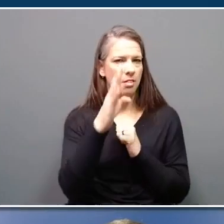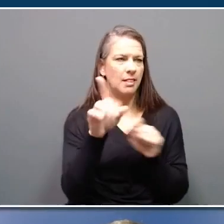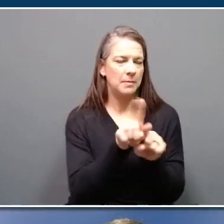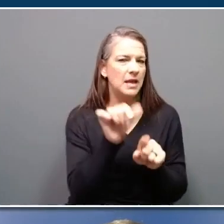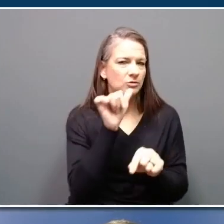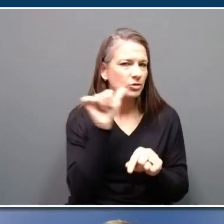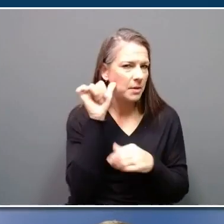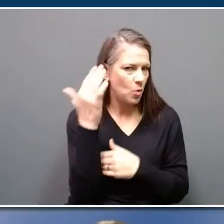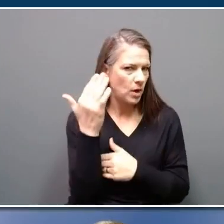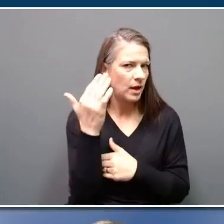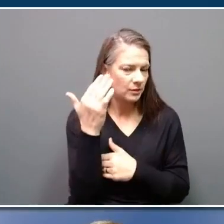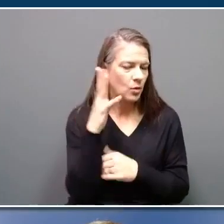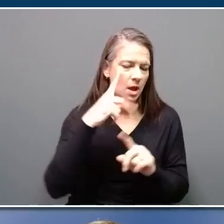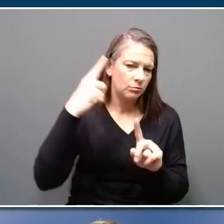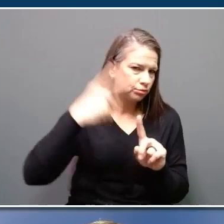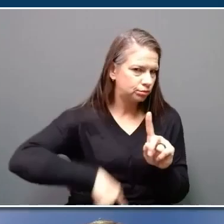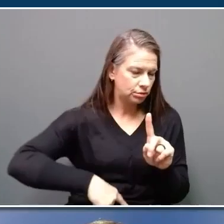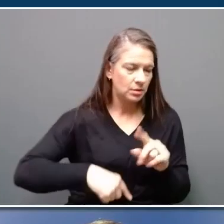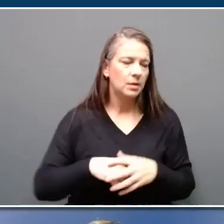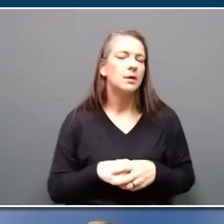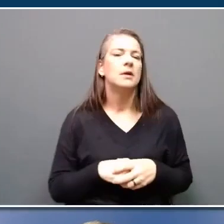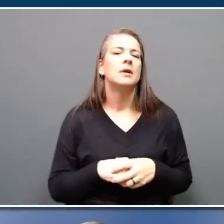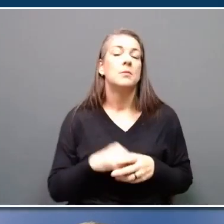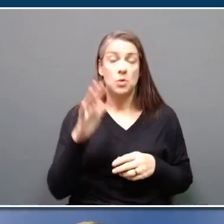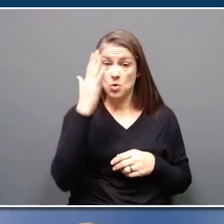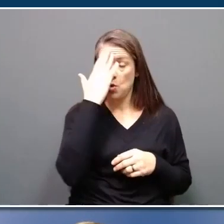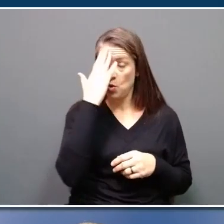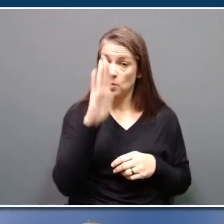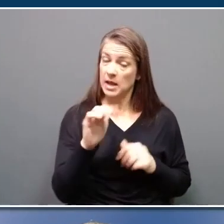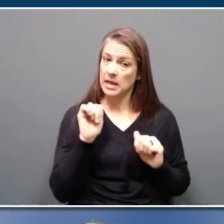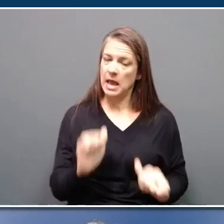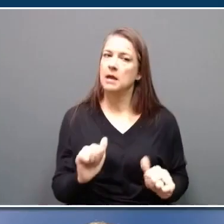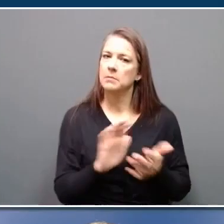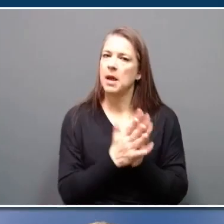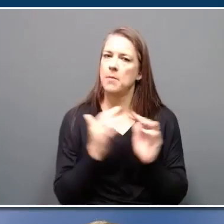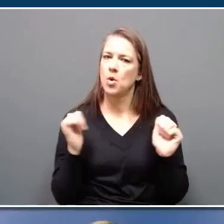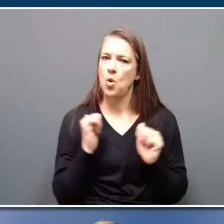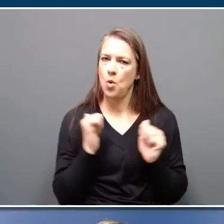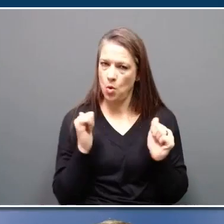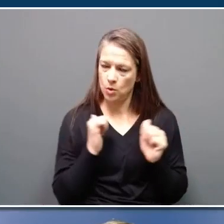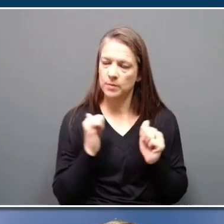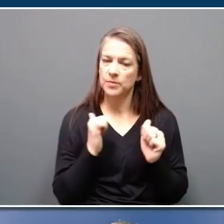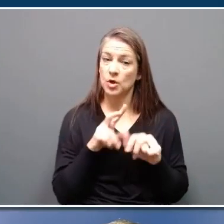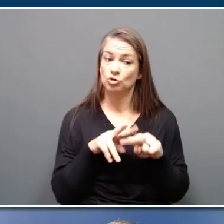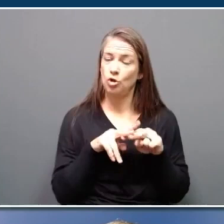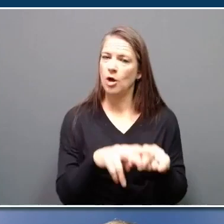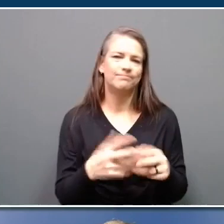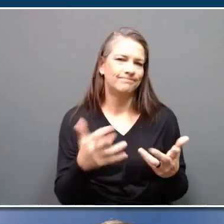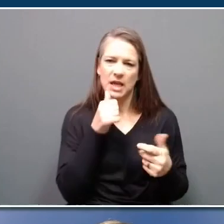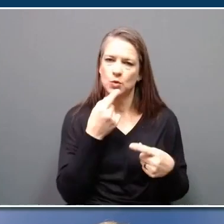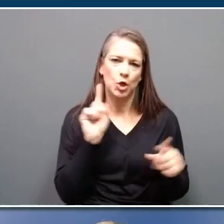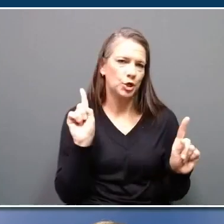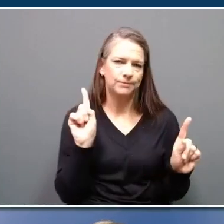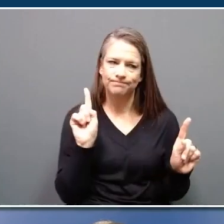morning again. Be aware that it can get cold enough to where the salt just doesn't work as well,